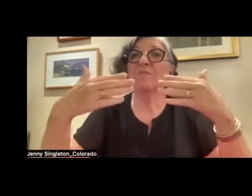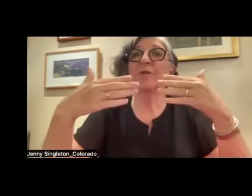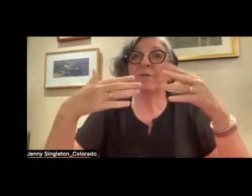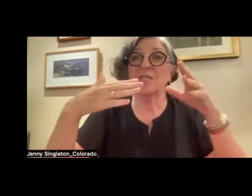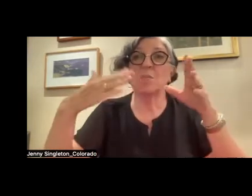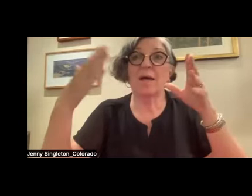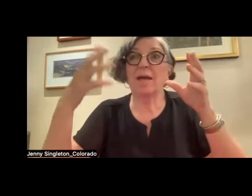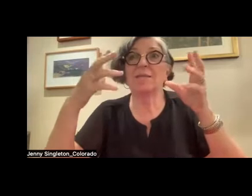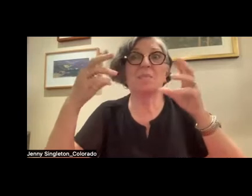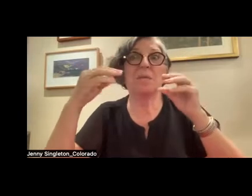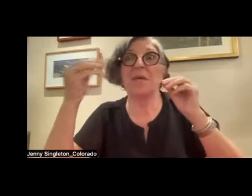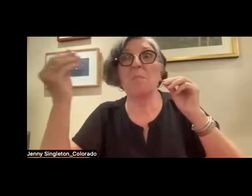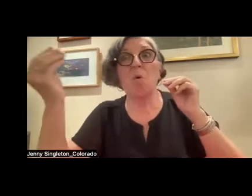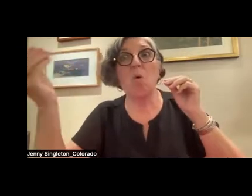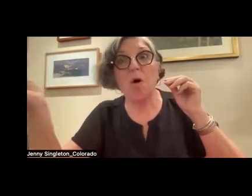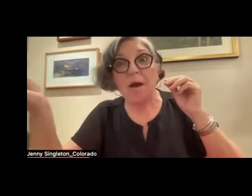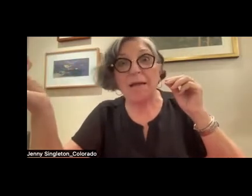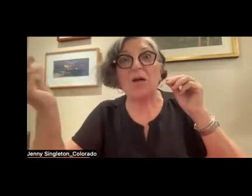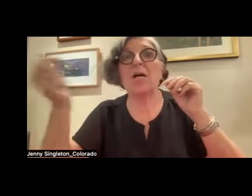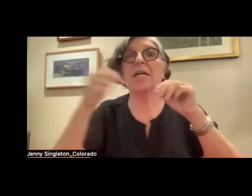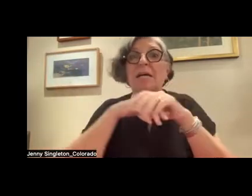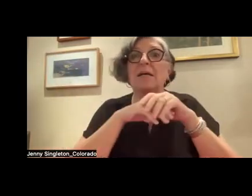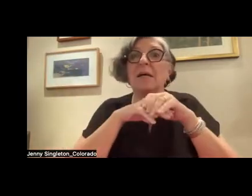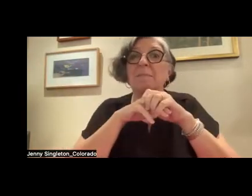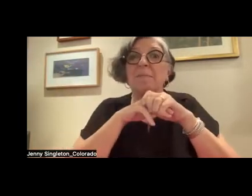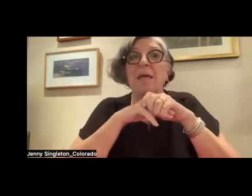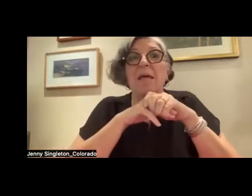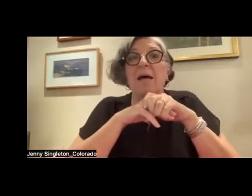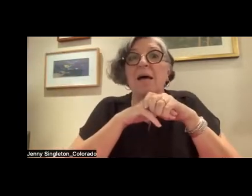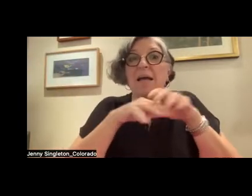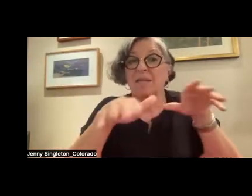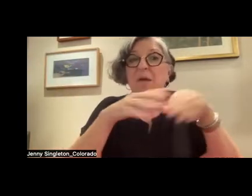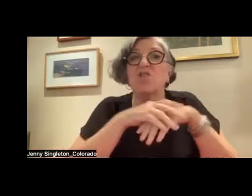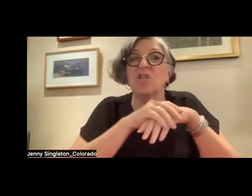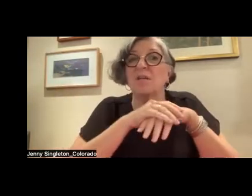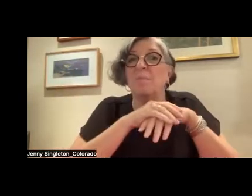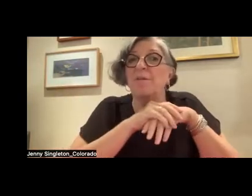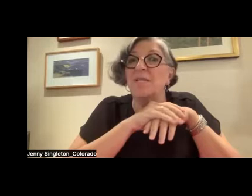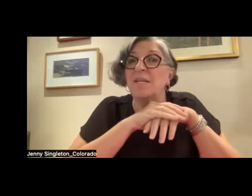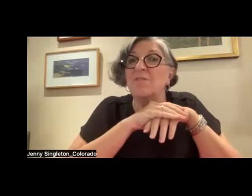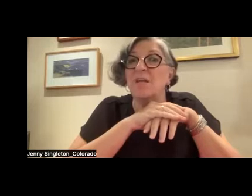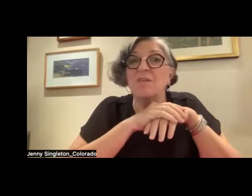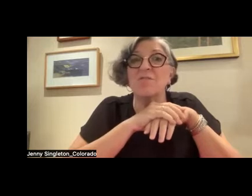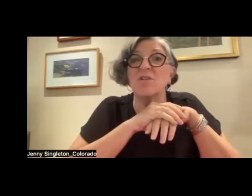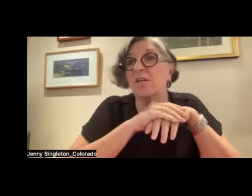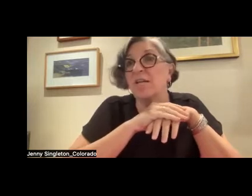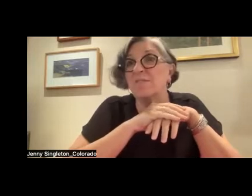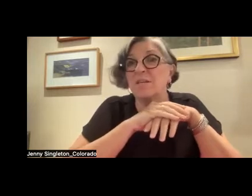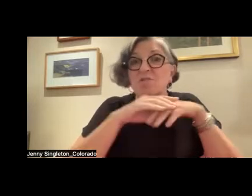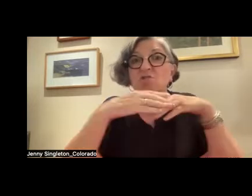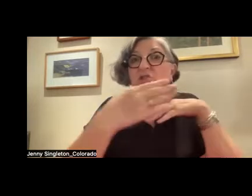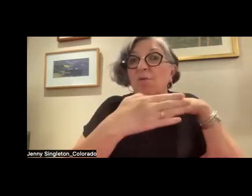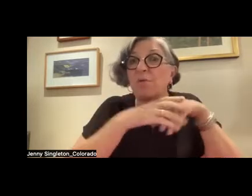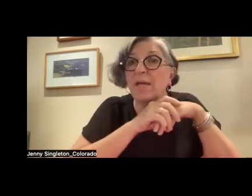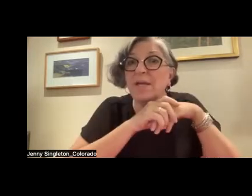be influenced by something being more iconic. As I mentioned, compared to native signers, non-native